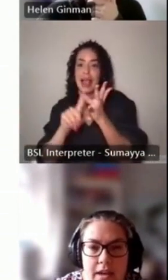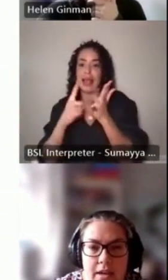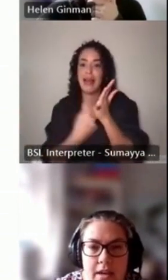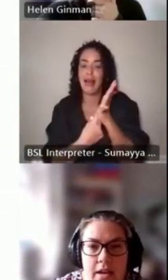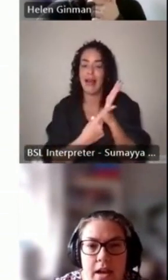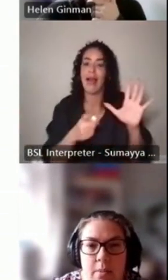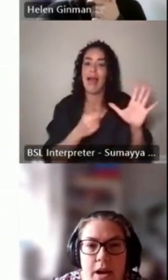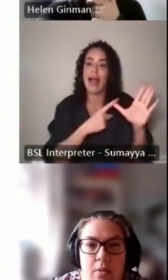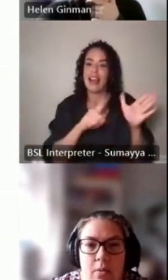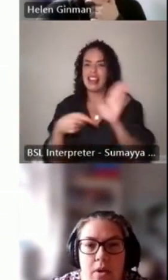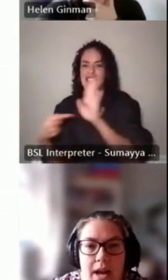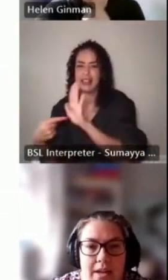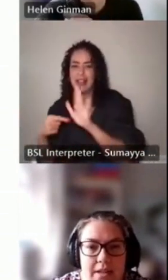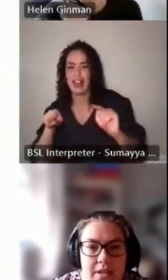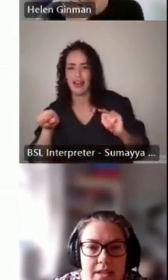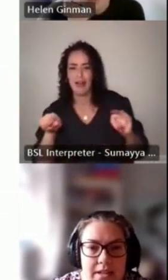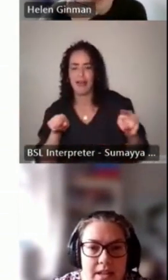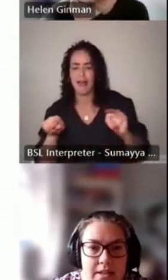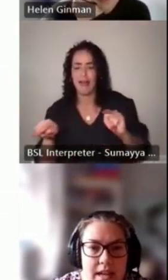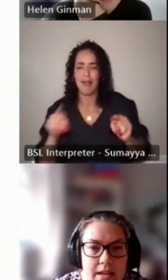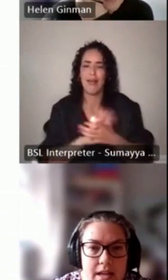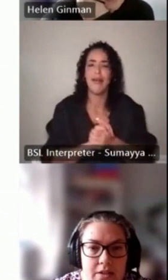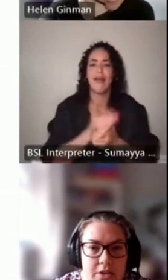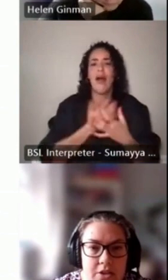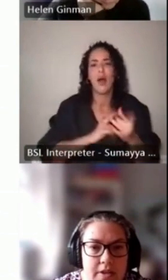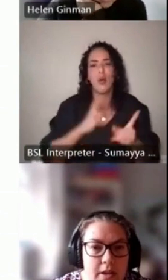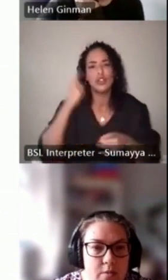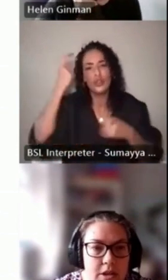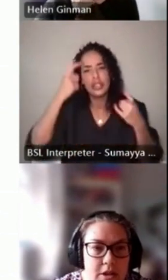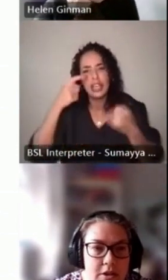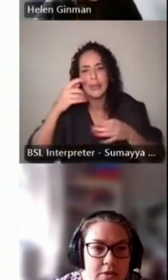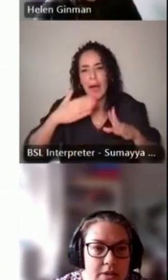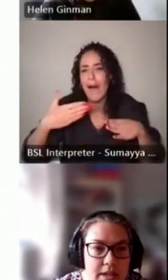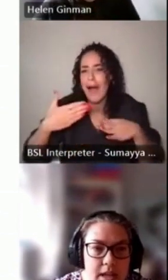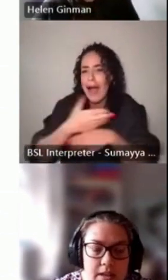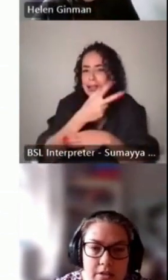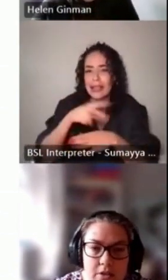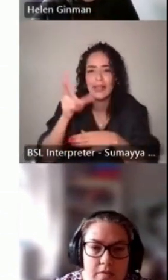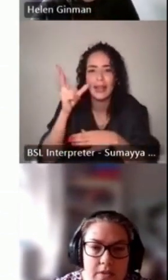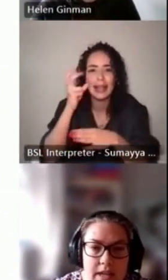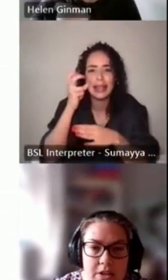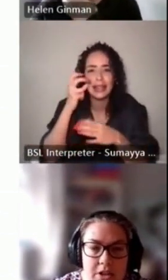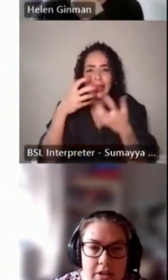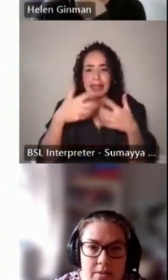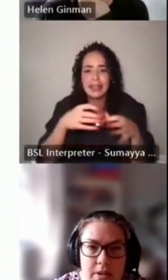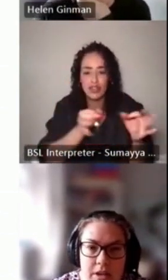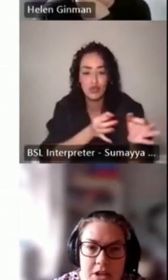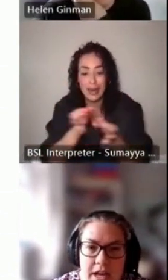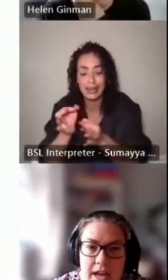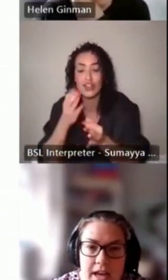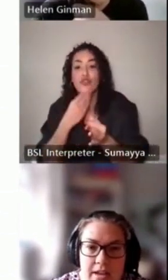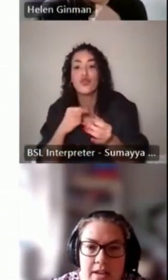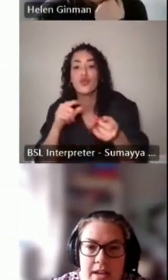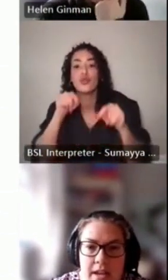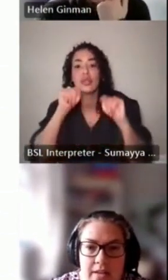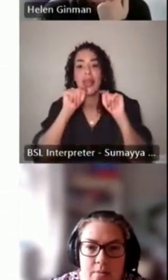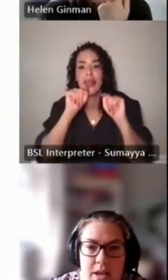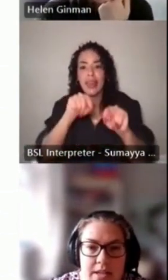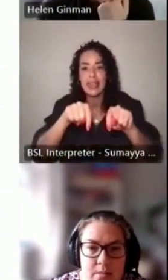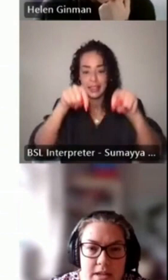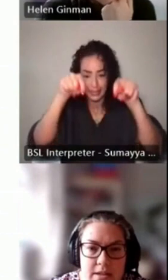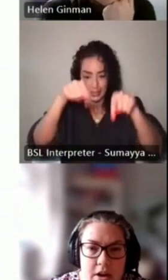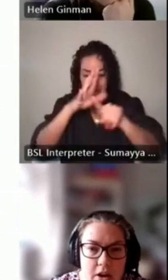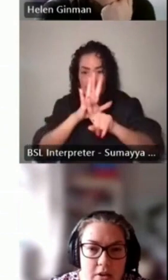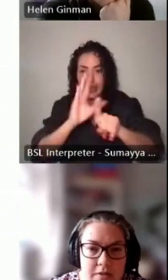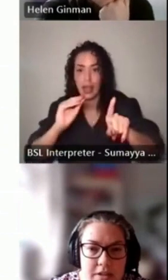to have a think about what active listening techniques do you think we used in this conversation, because we're going to share